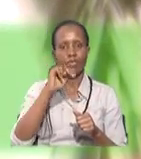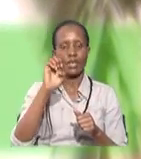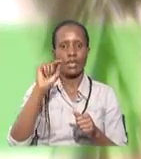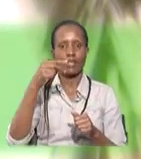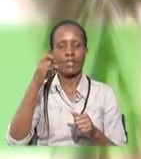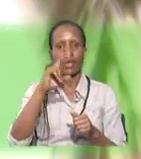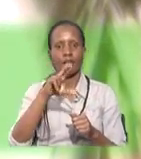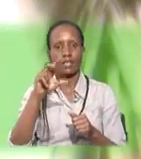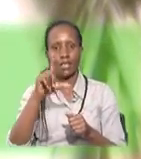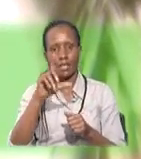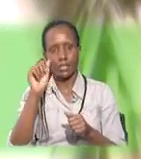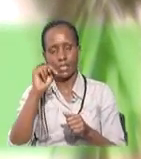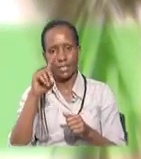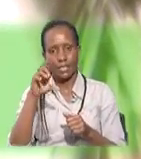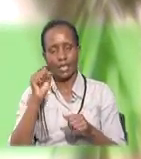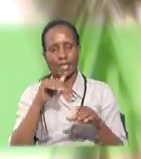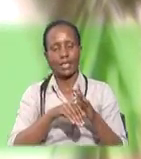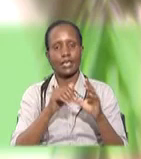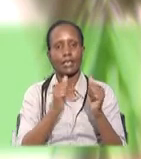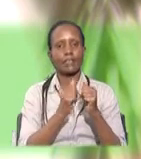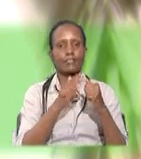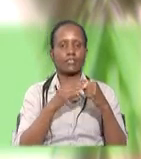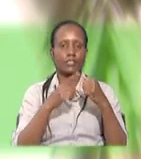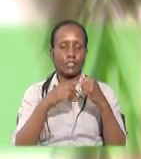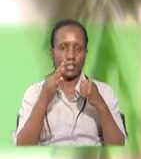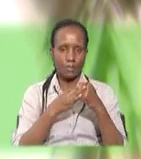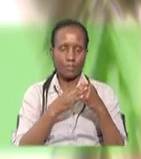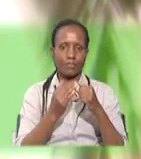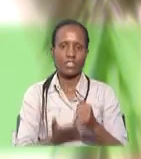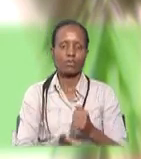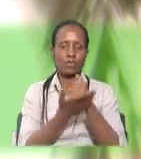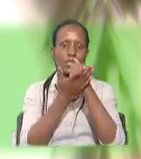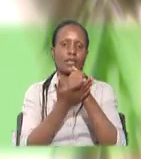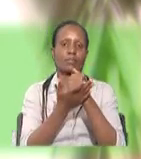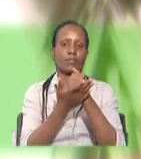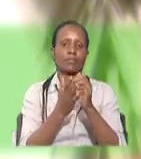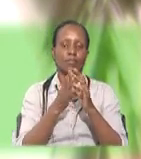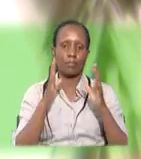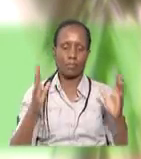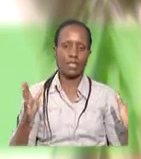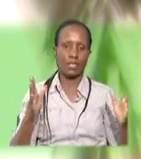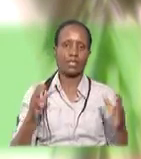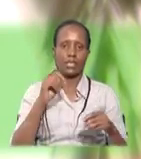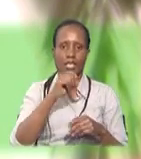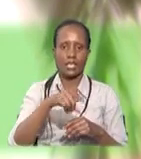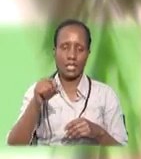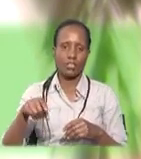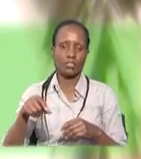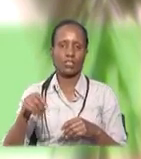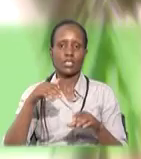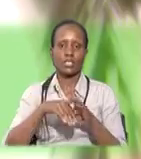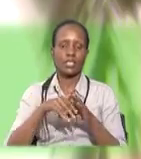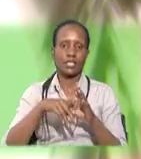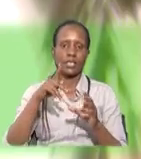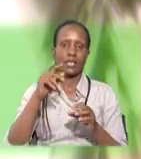in 1968 to facilitate exploitation of the very big irrigation potential